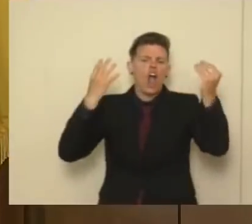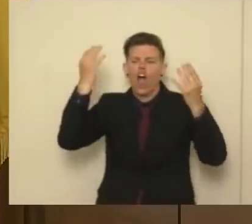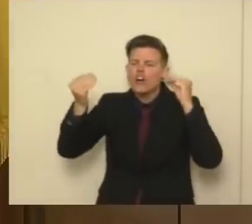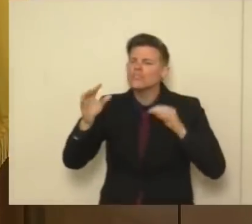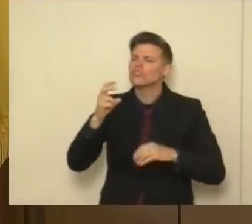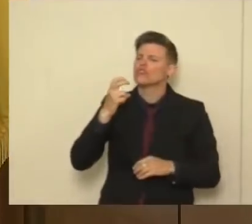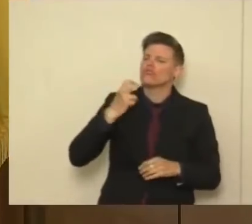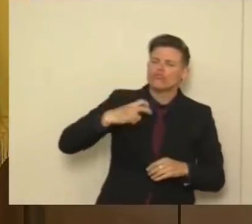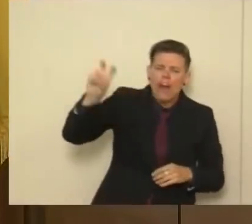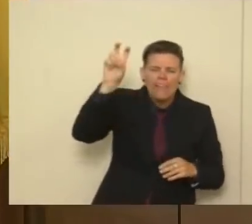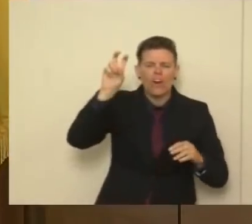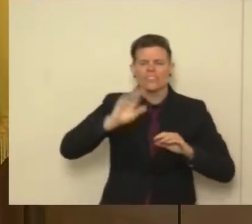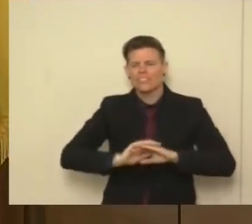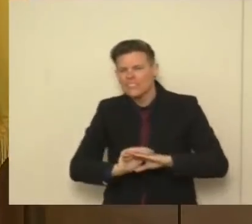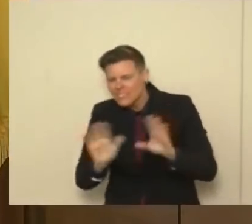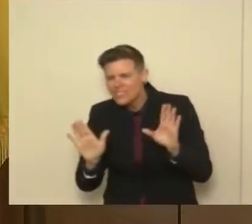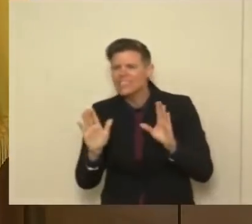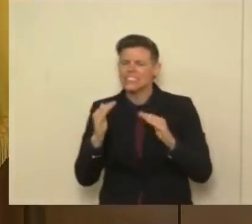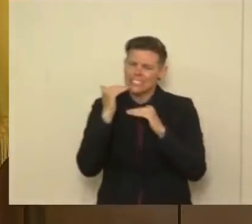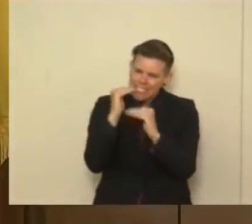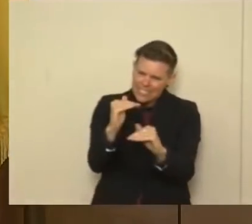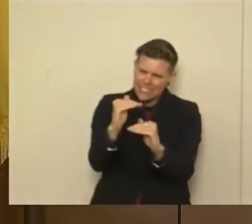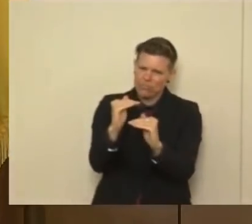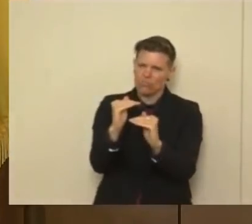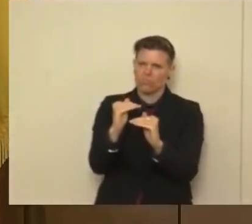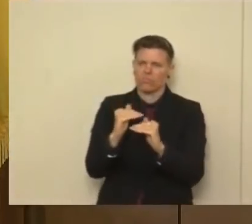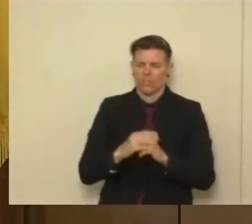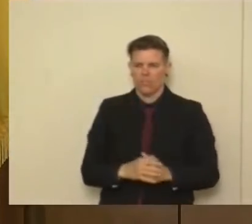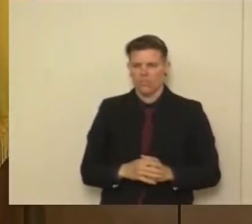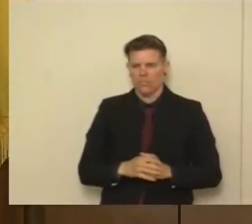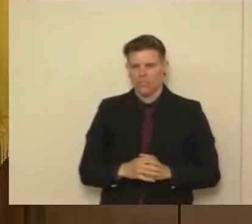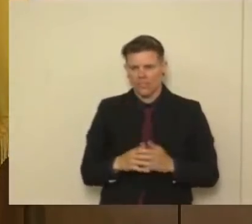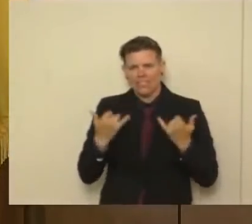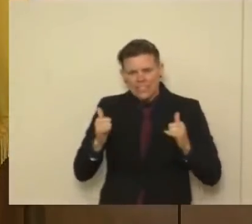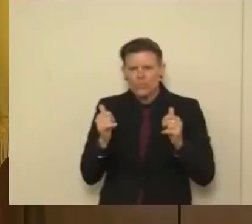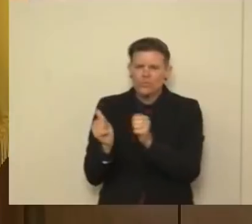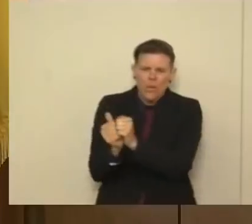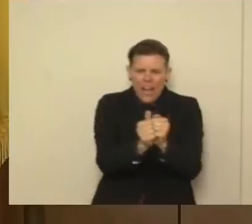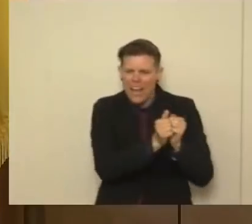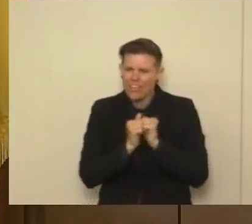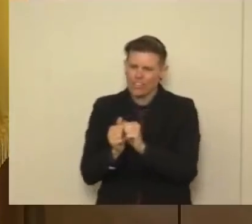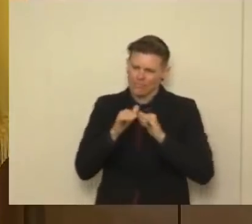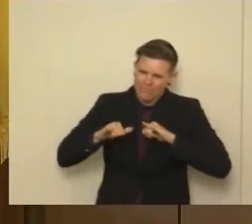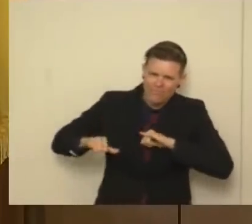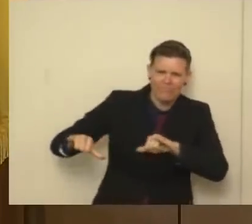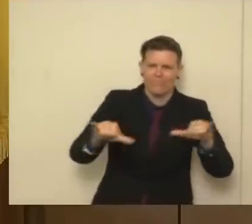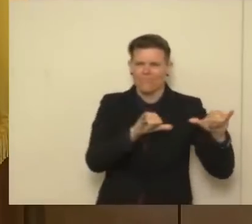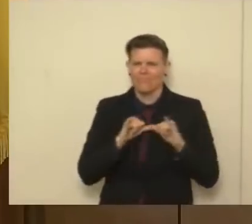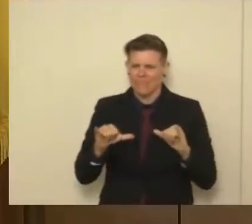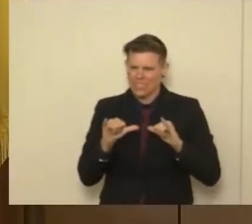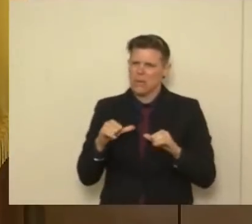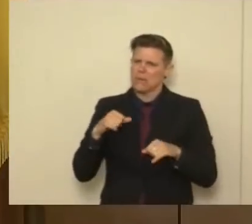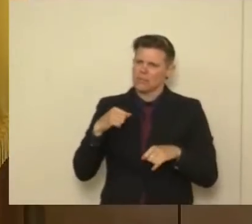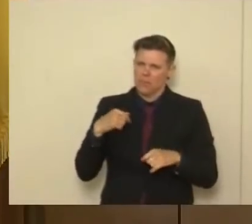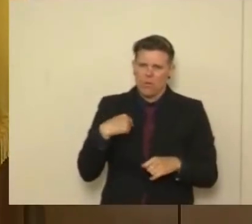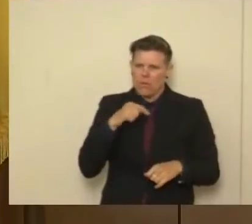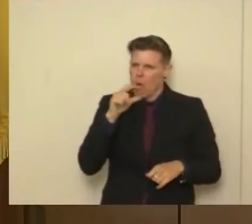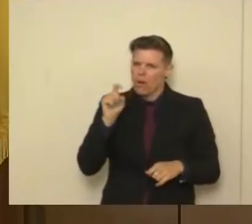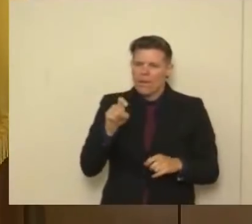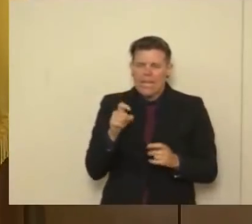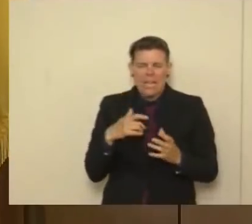communities. Let's do this together. Let's create a situation where we don't issue